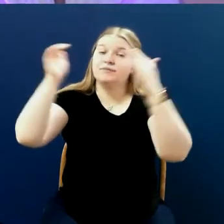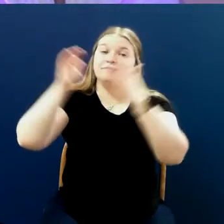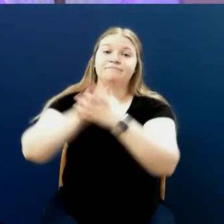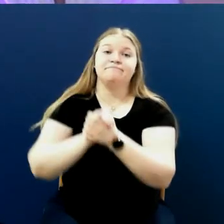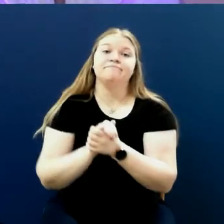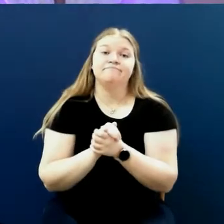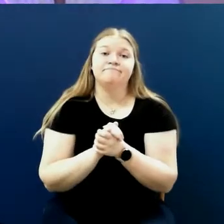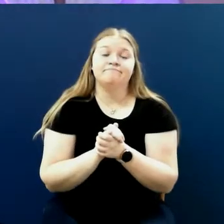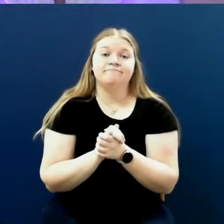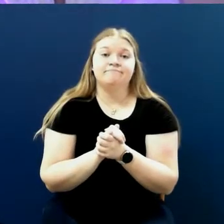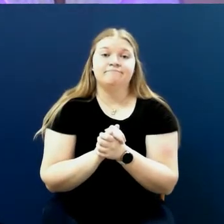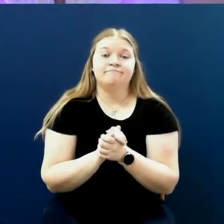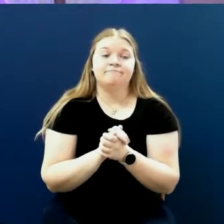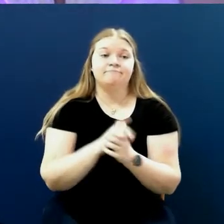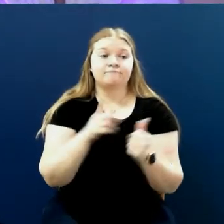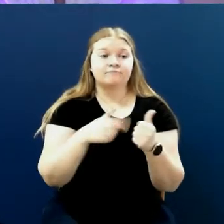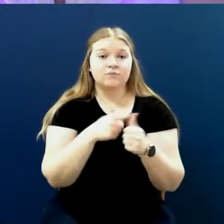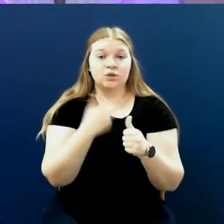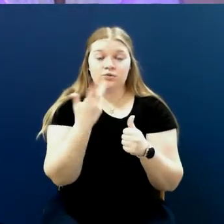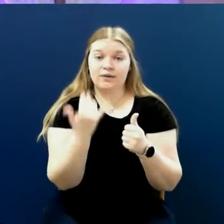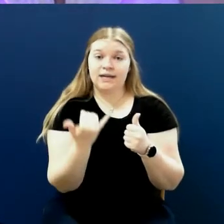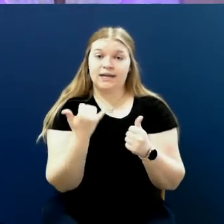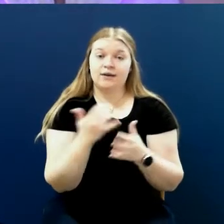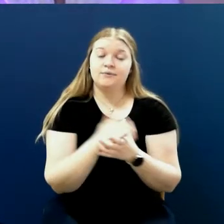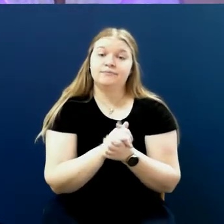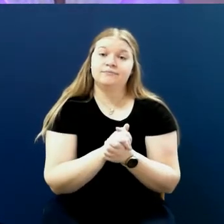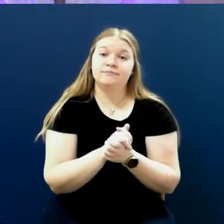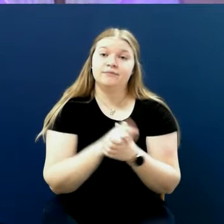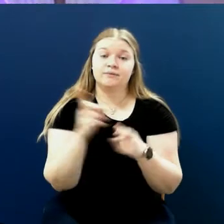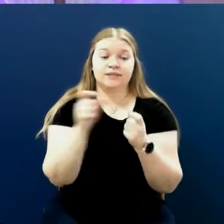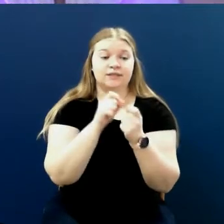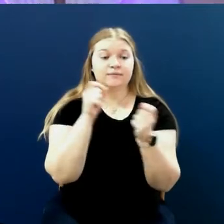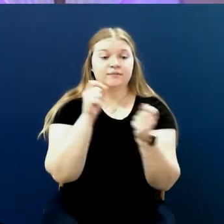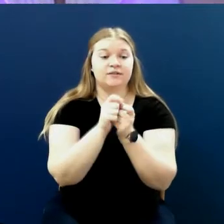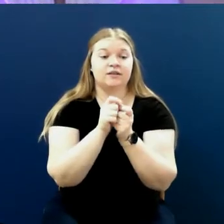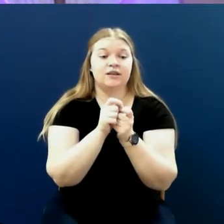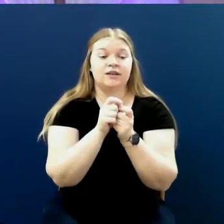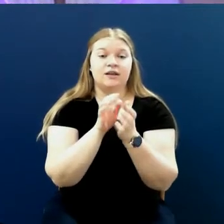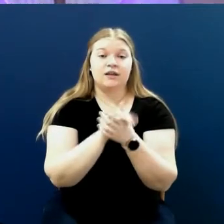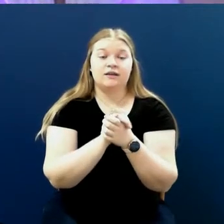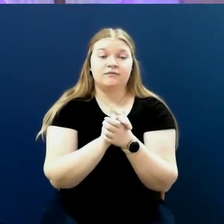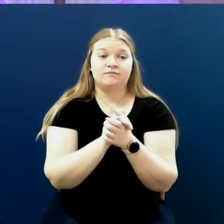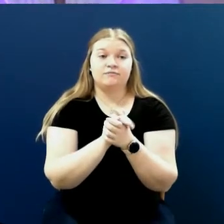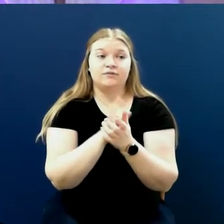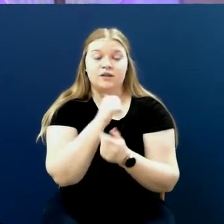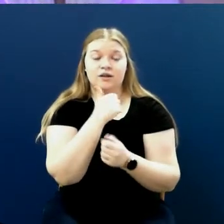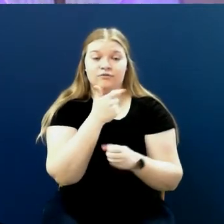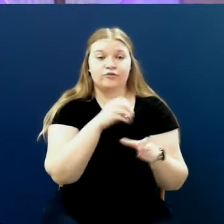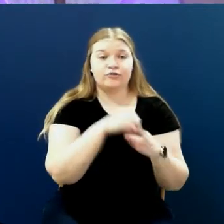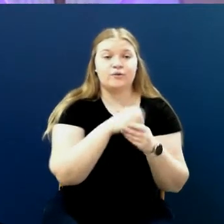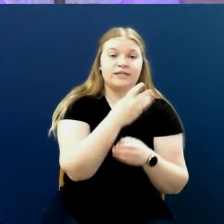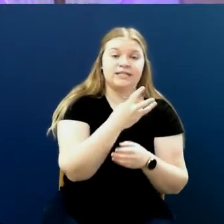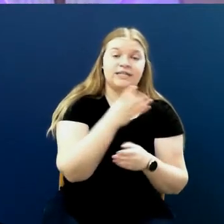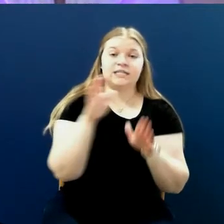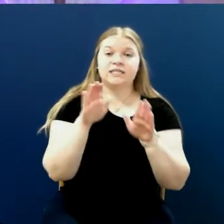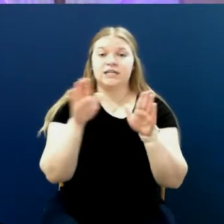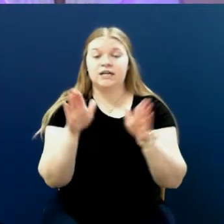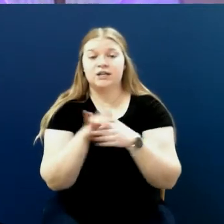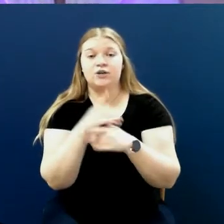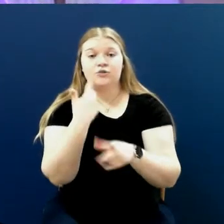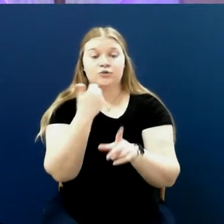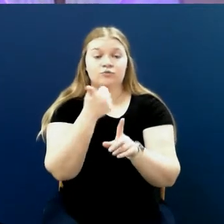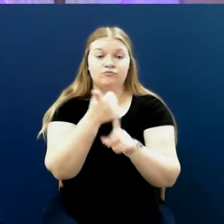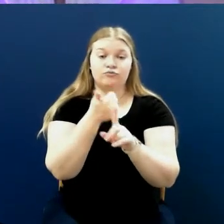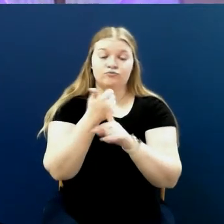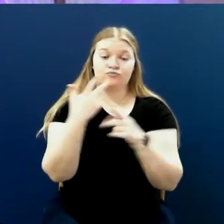God. Things like what you're doing right now, but specifically and outside of Wednesdays and Sundays, remember, you personally